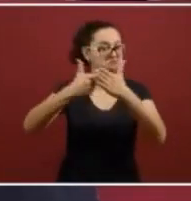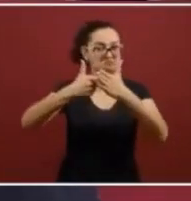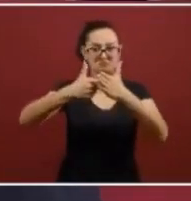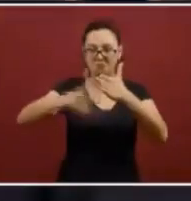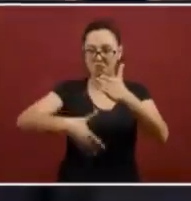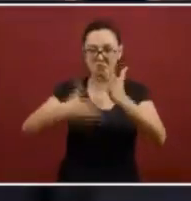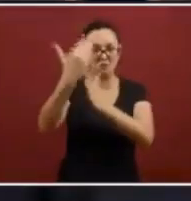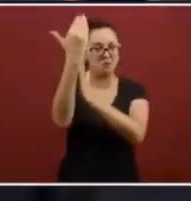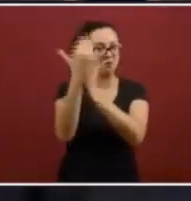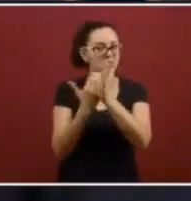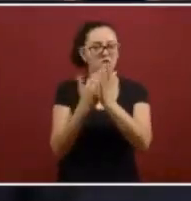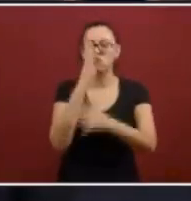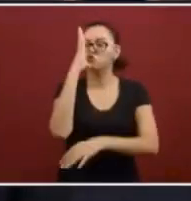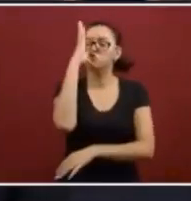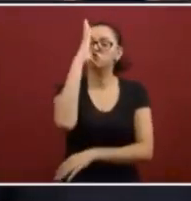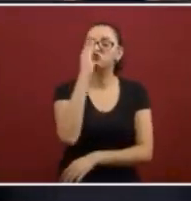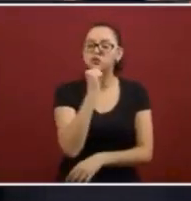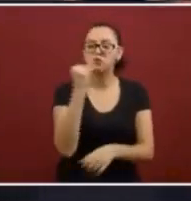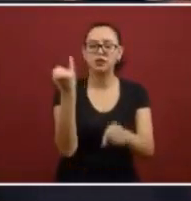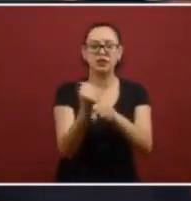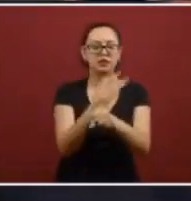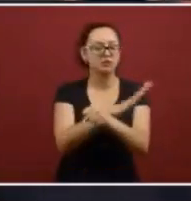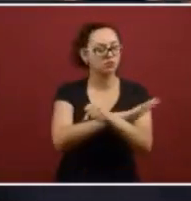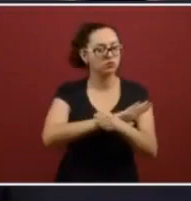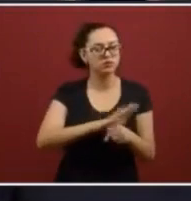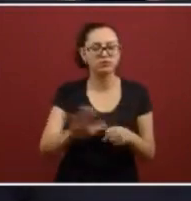now? Porque Because